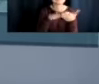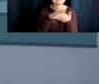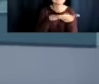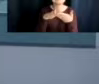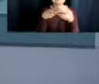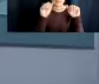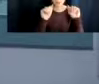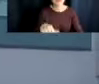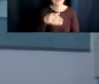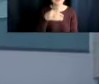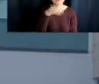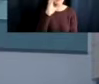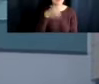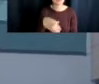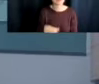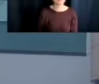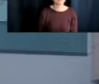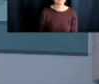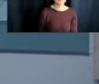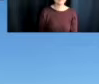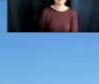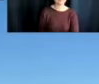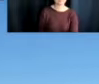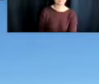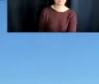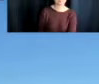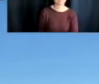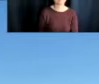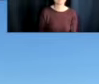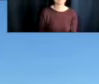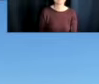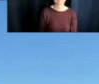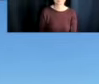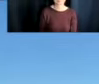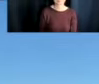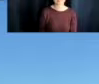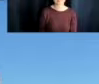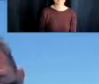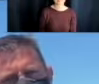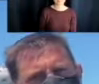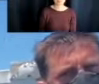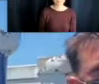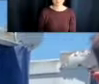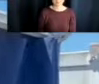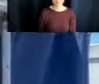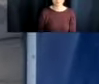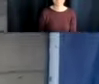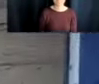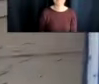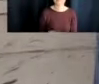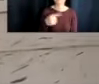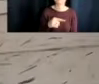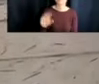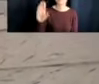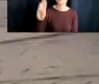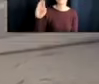super clean, clean water. Awesome. All right. All right. So what we have here is your typical bag cart. So when